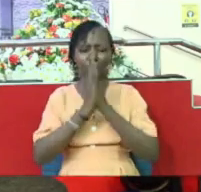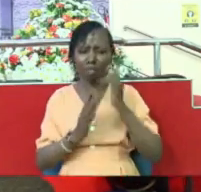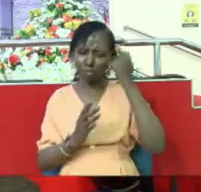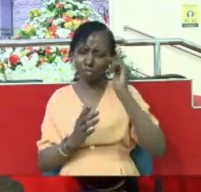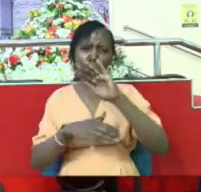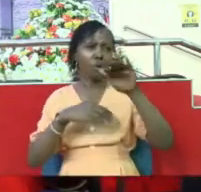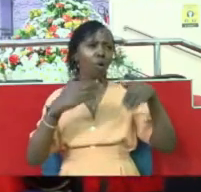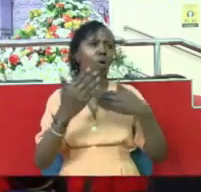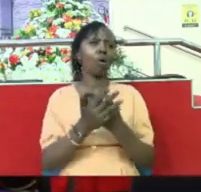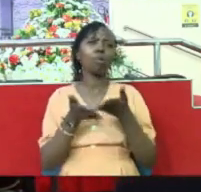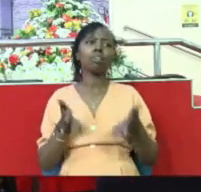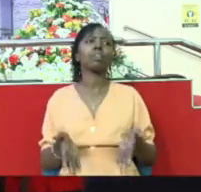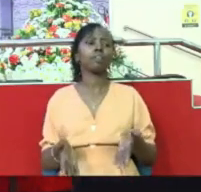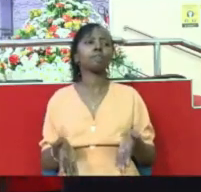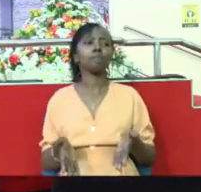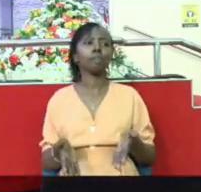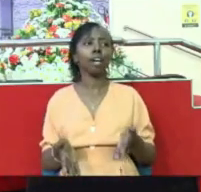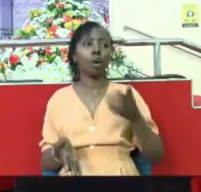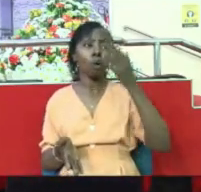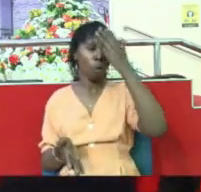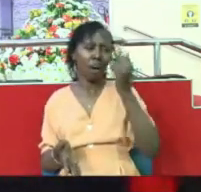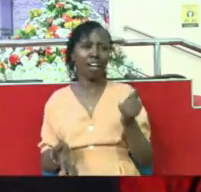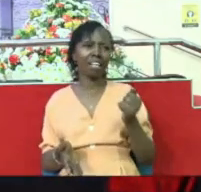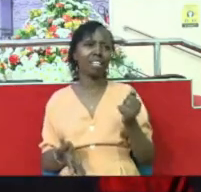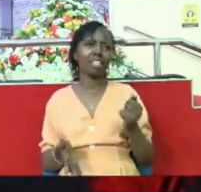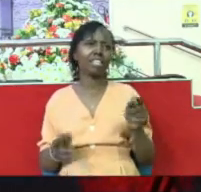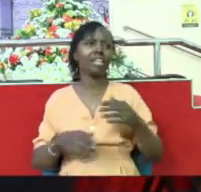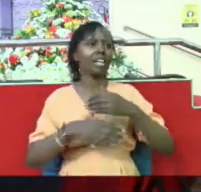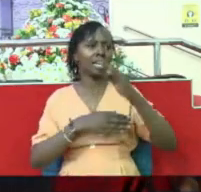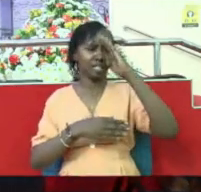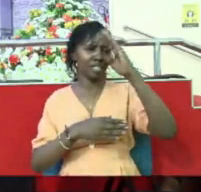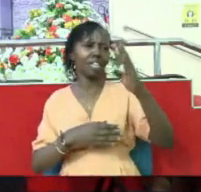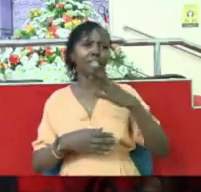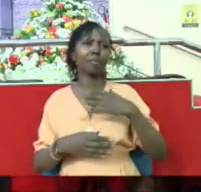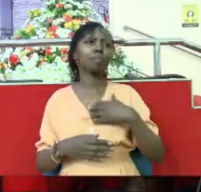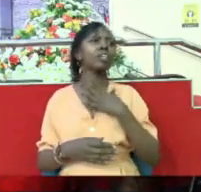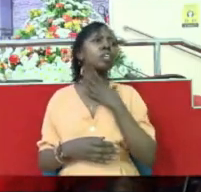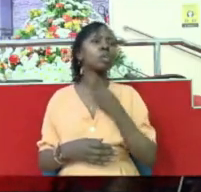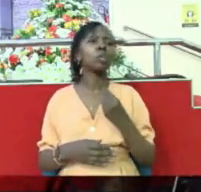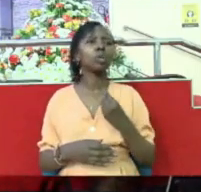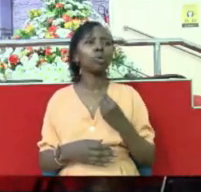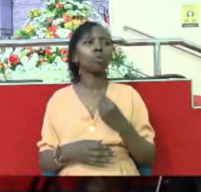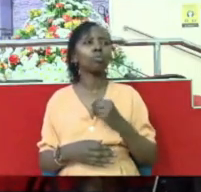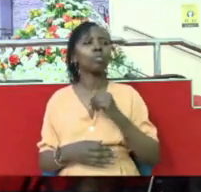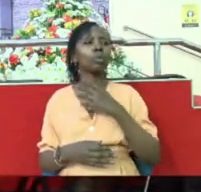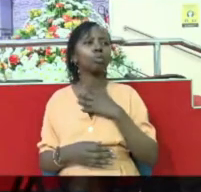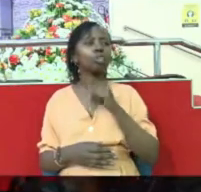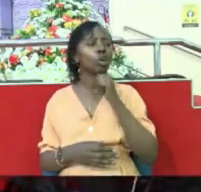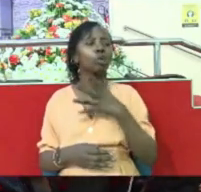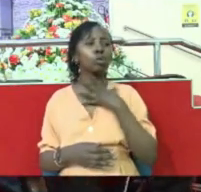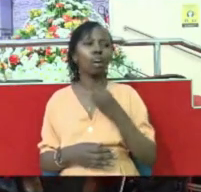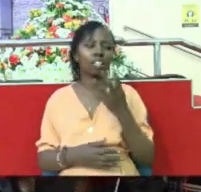Nataka tuombe na pia nikijiombea. Because on that day I don't want to be embarrassed. Sababu sitaki kuweka aibu ama kuwa